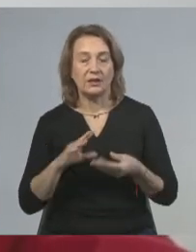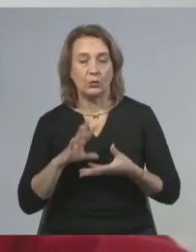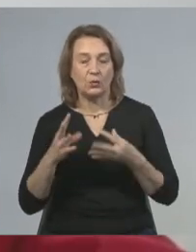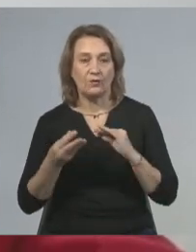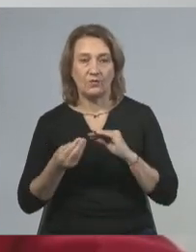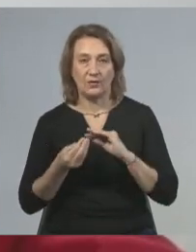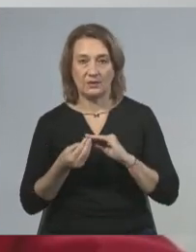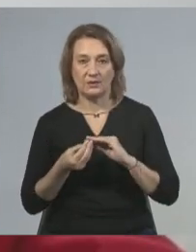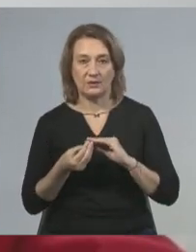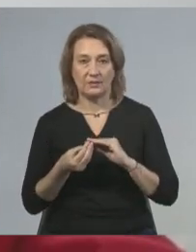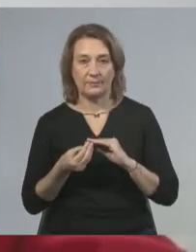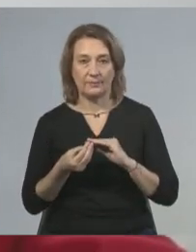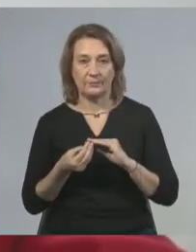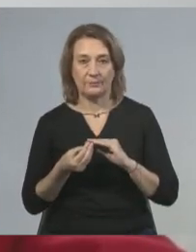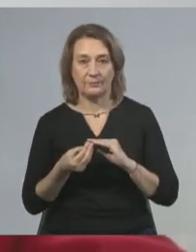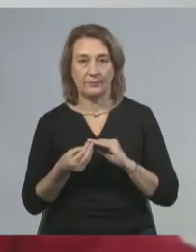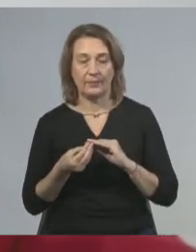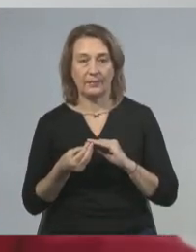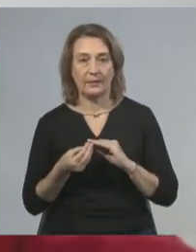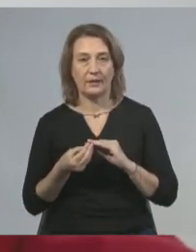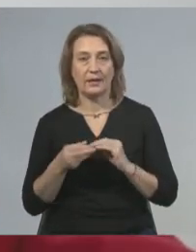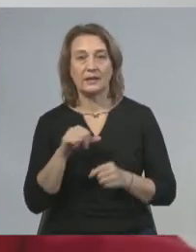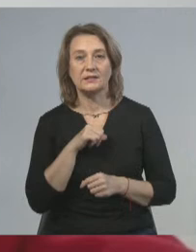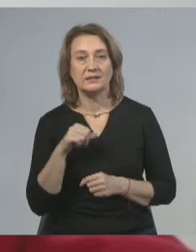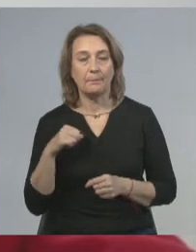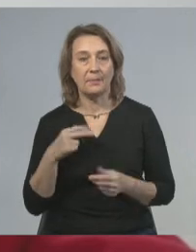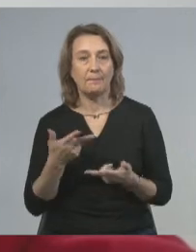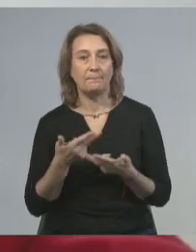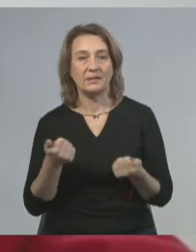what could have been done to avoid it